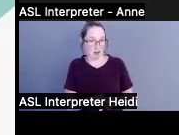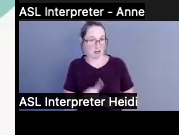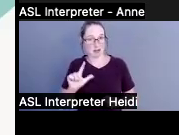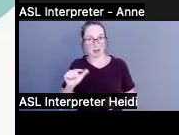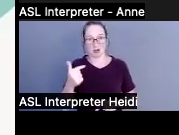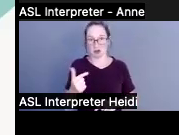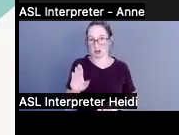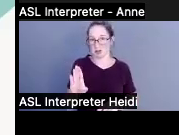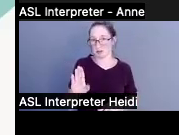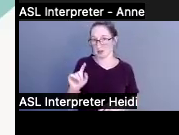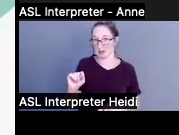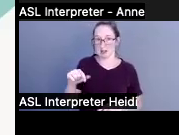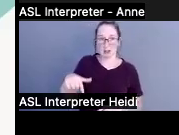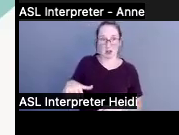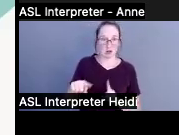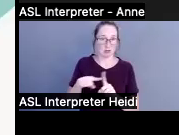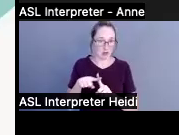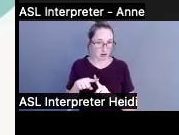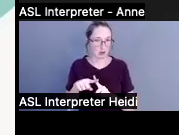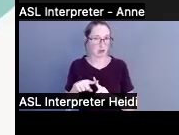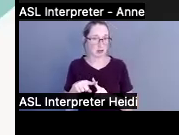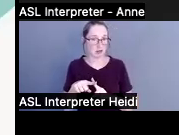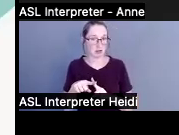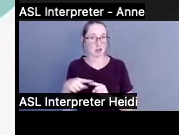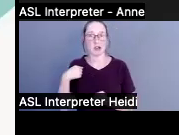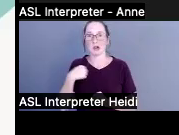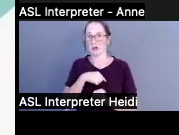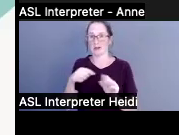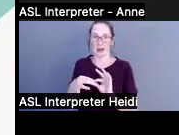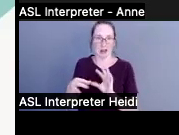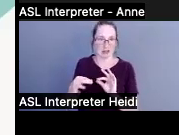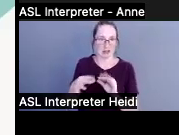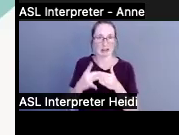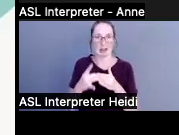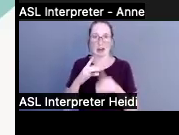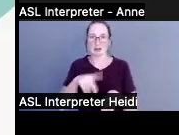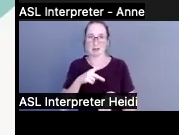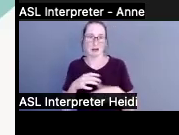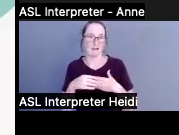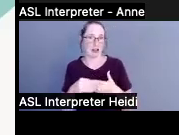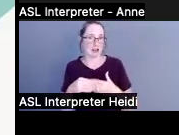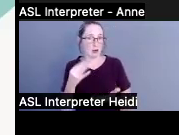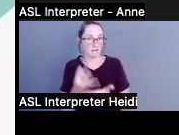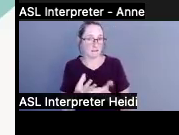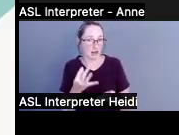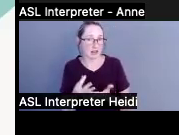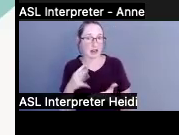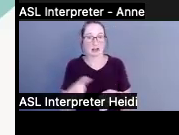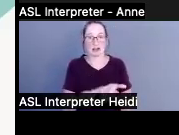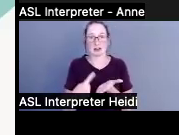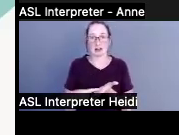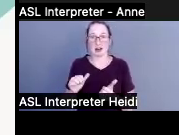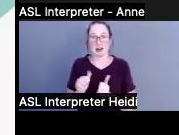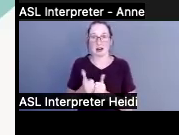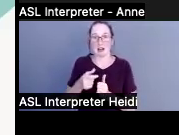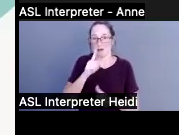gay, bisexual, transgender, and queer. We've highlighted the guiding principles of flexible funding and discussed the ways in which